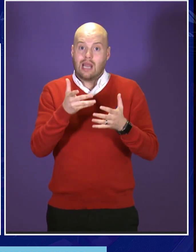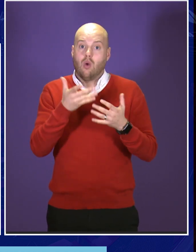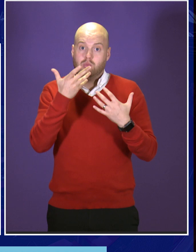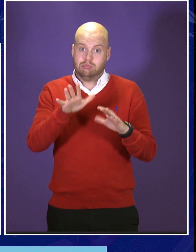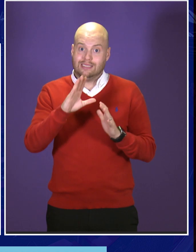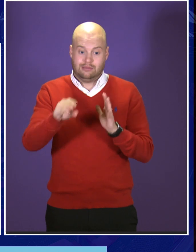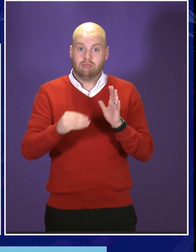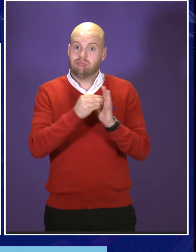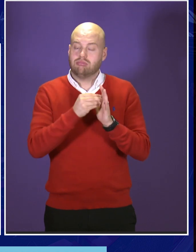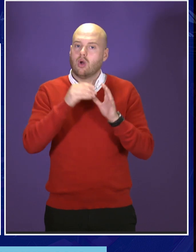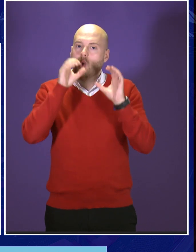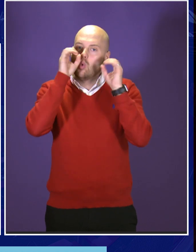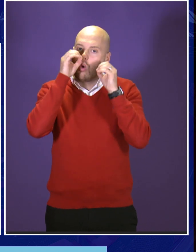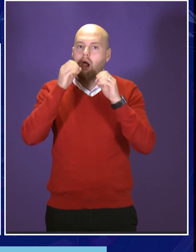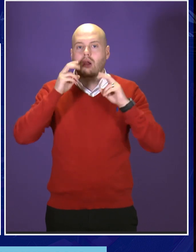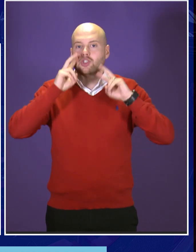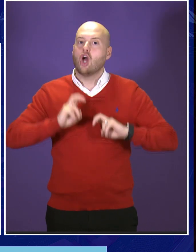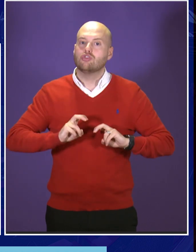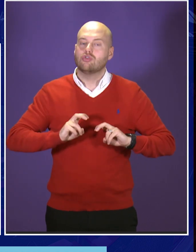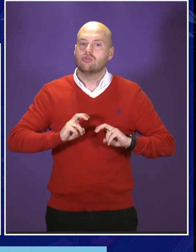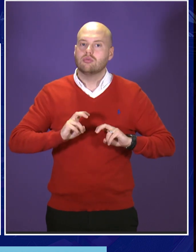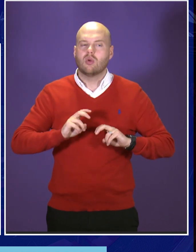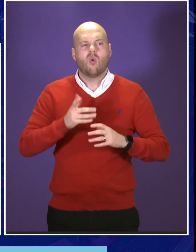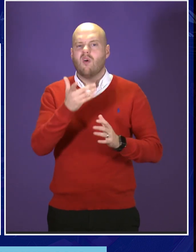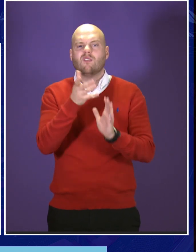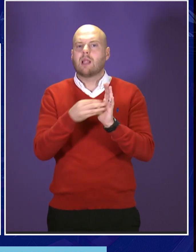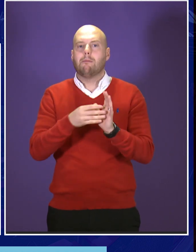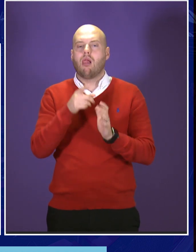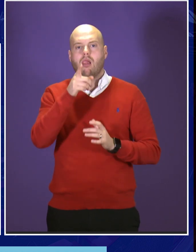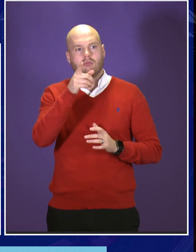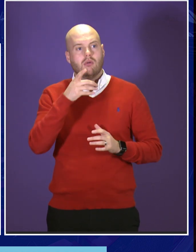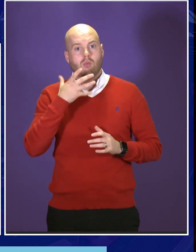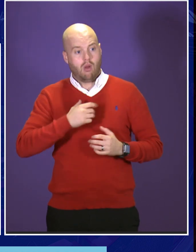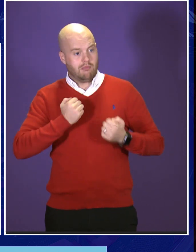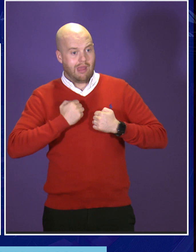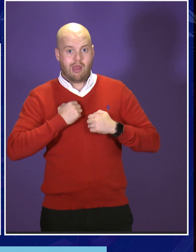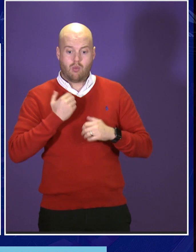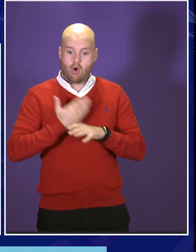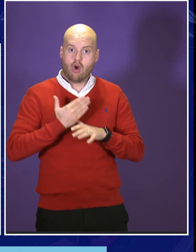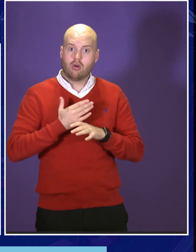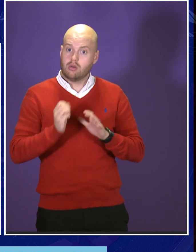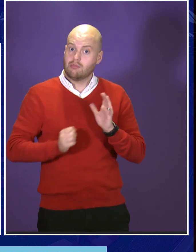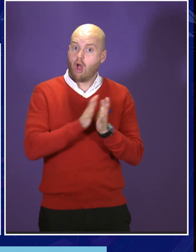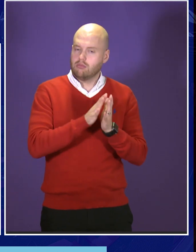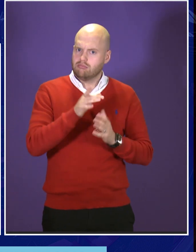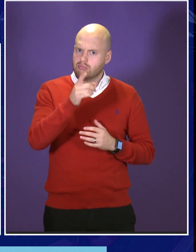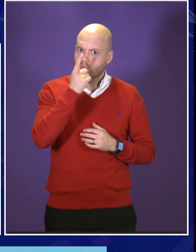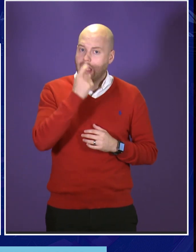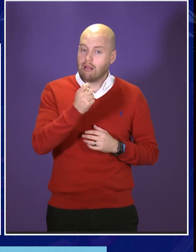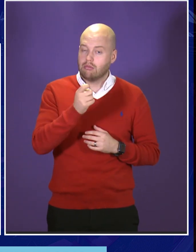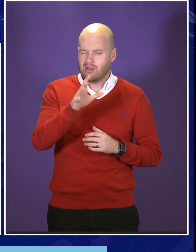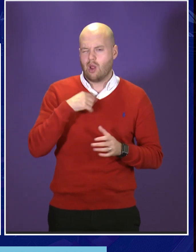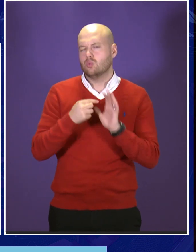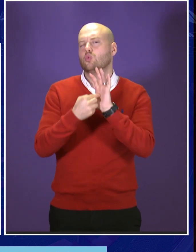Search. So if an institution wishes, they can have their content featured directly on search. So what do I mean by this? I'll do a